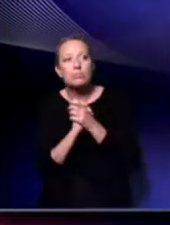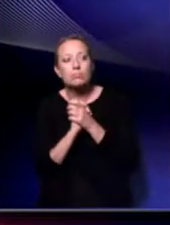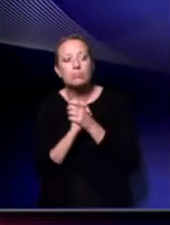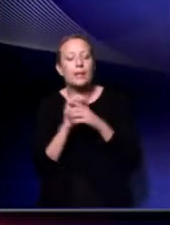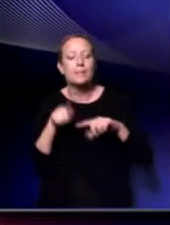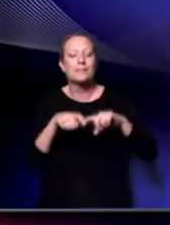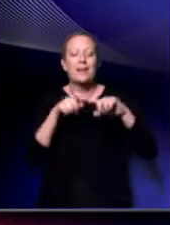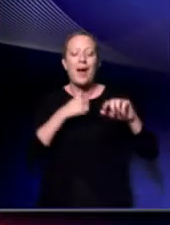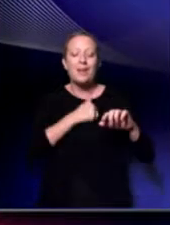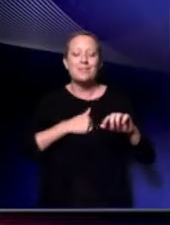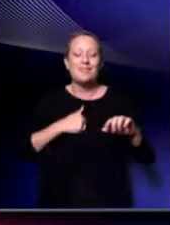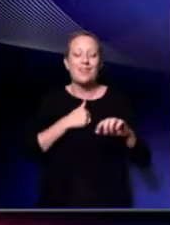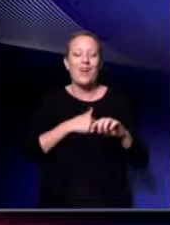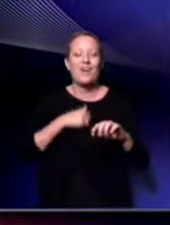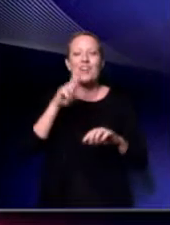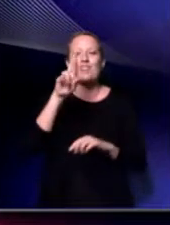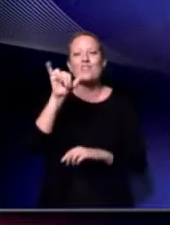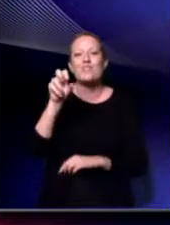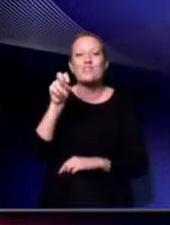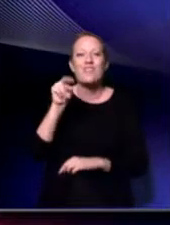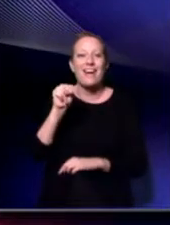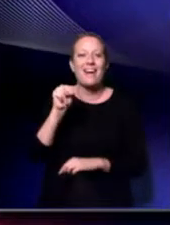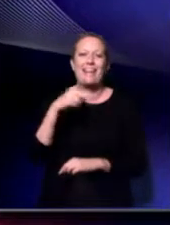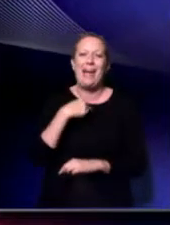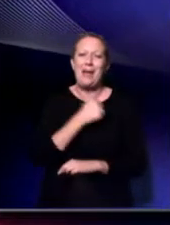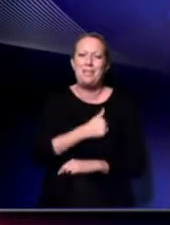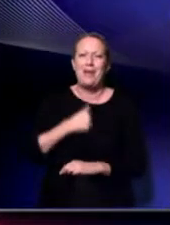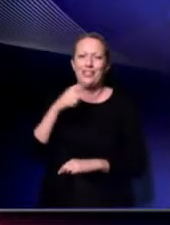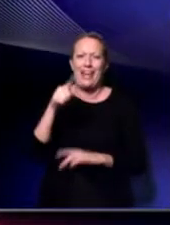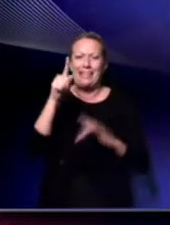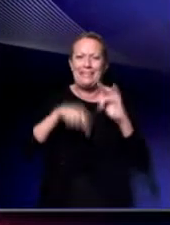Oh, I'm sorry, Ryan, I forgot you, didn't I? I apologize.